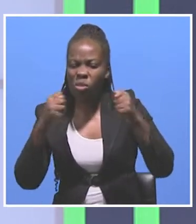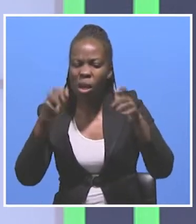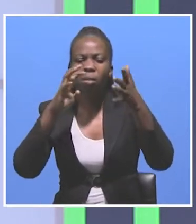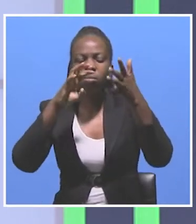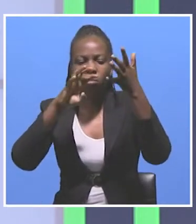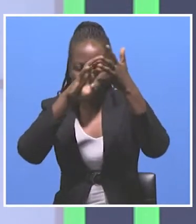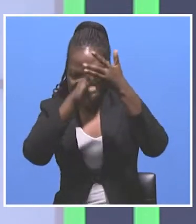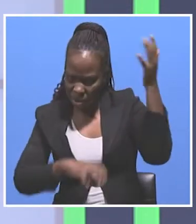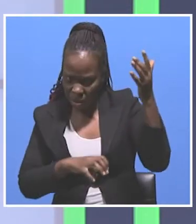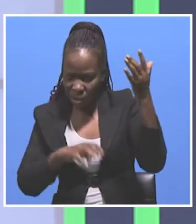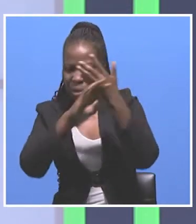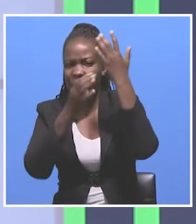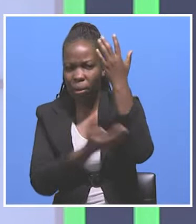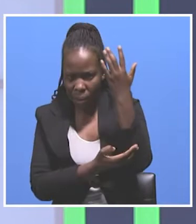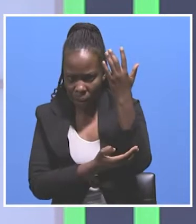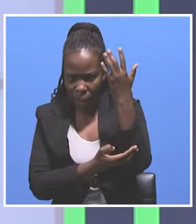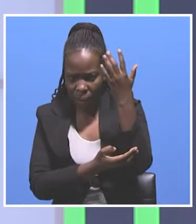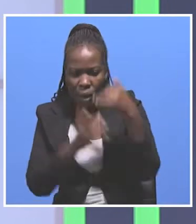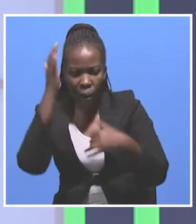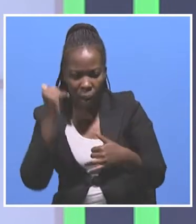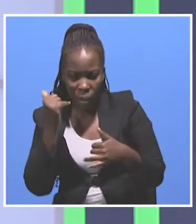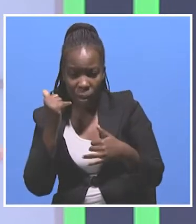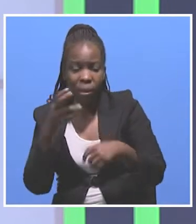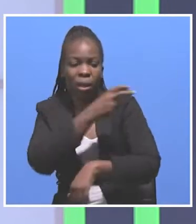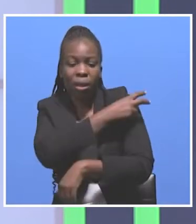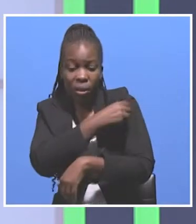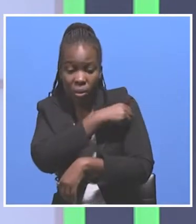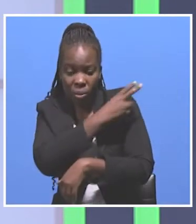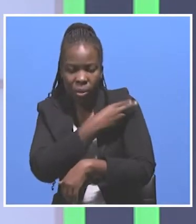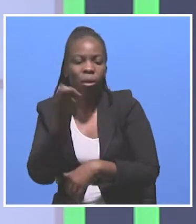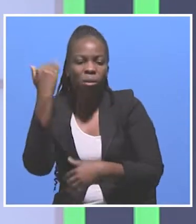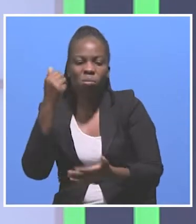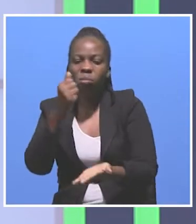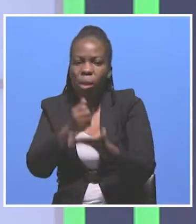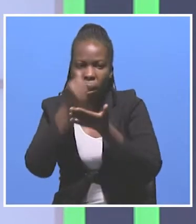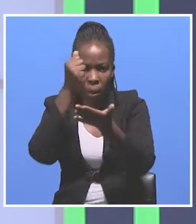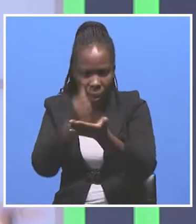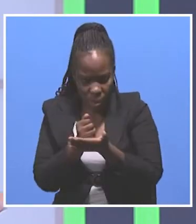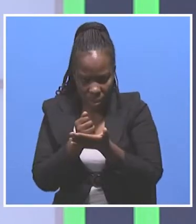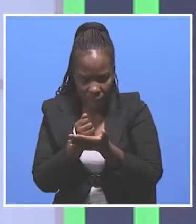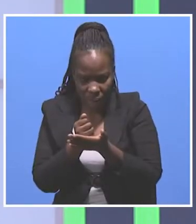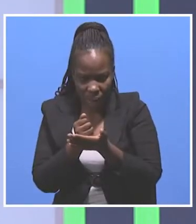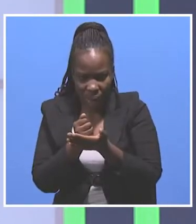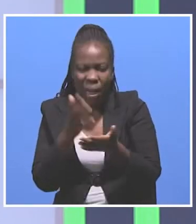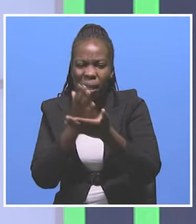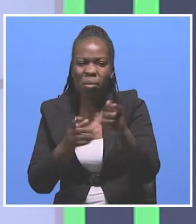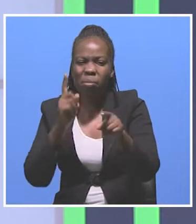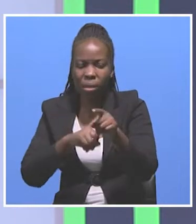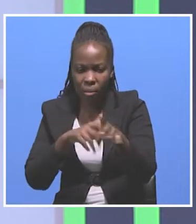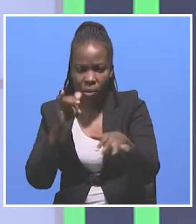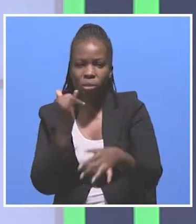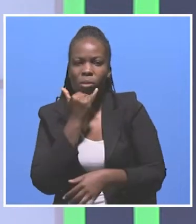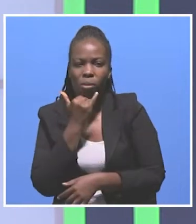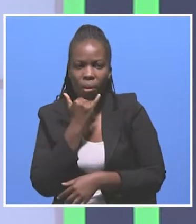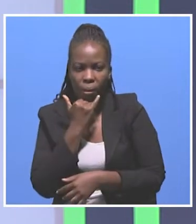the facility which could have assisted her to safely do what she wanted to do, even if it was wrong sometimes,